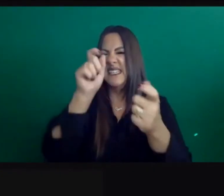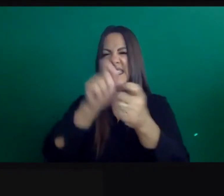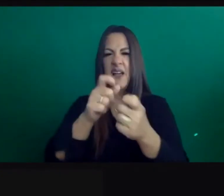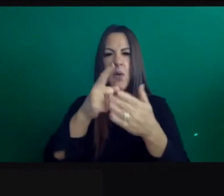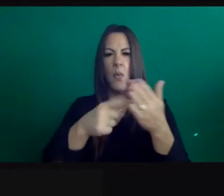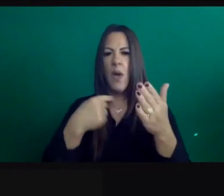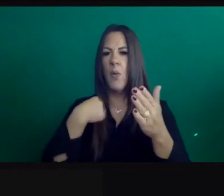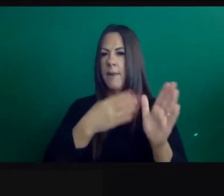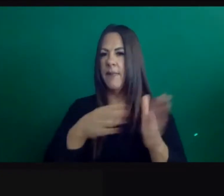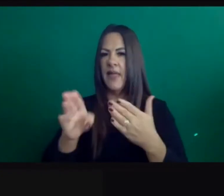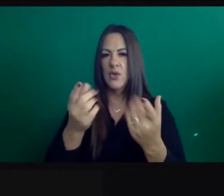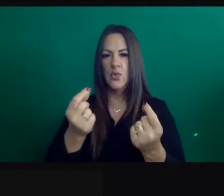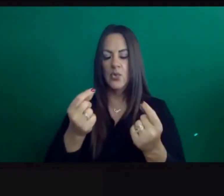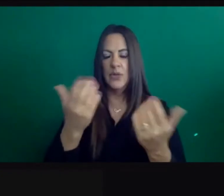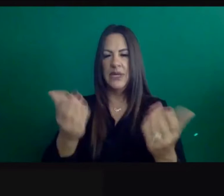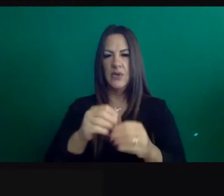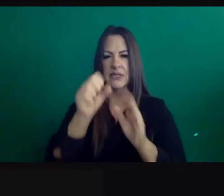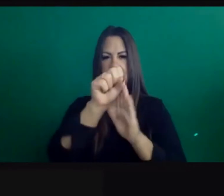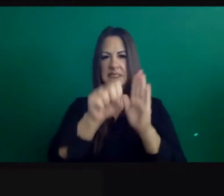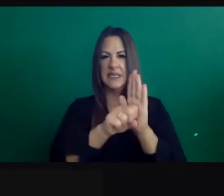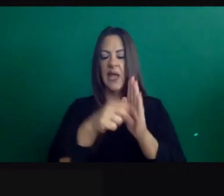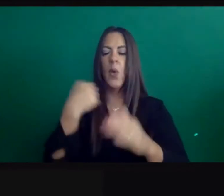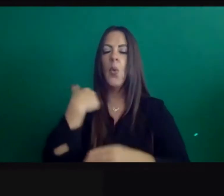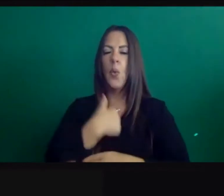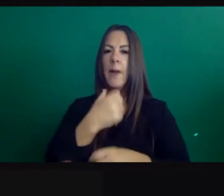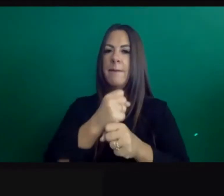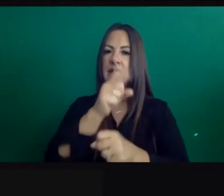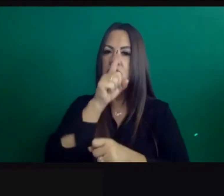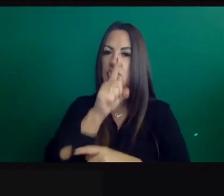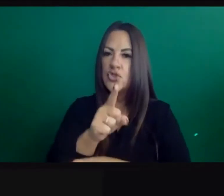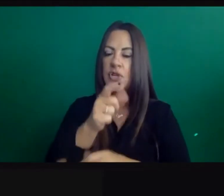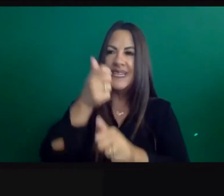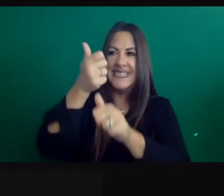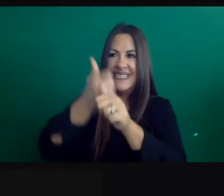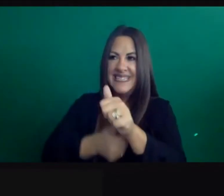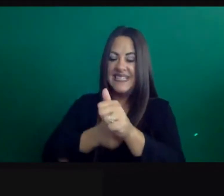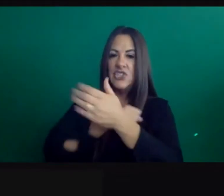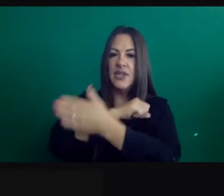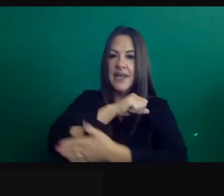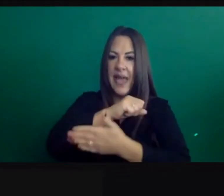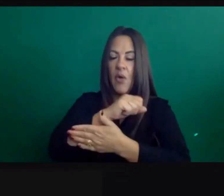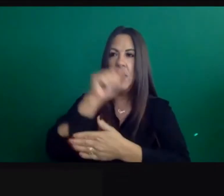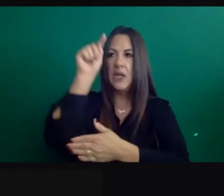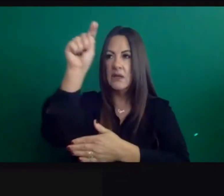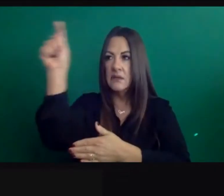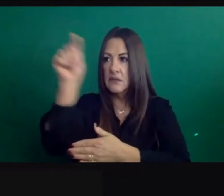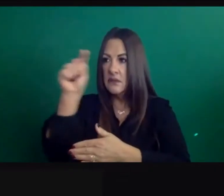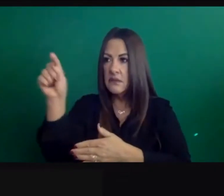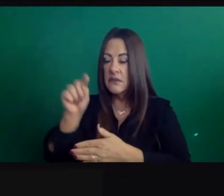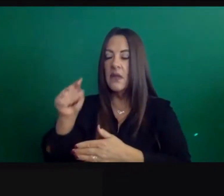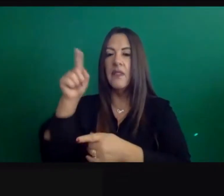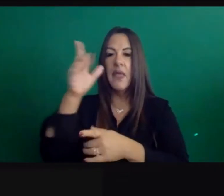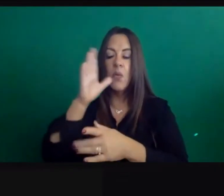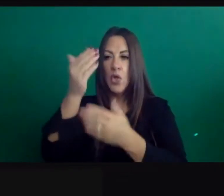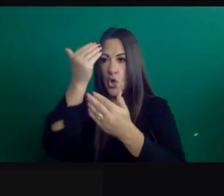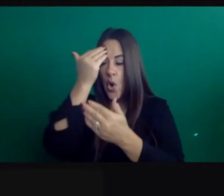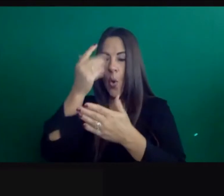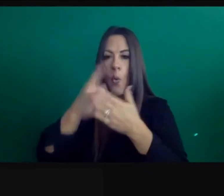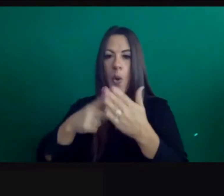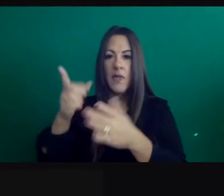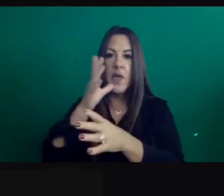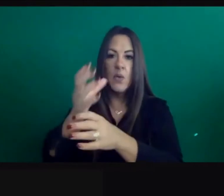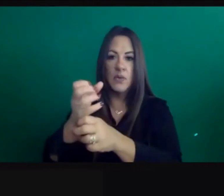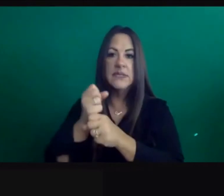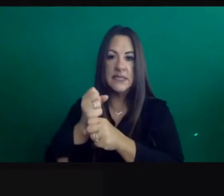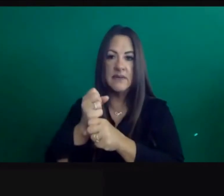to go to as a state, making sure that counties have an understanding of what's coming into their county, not just